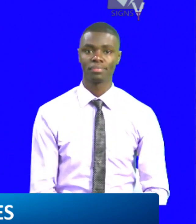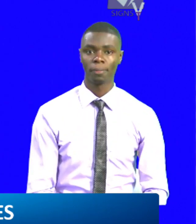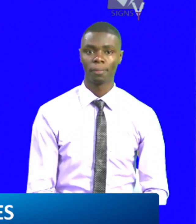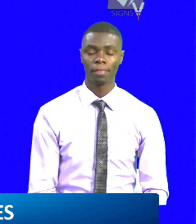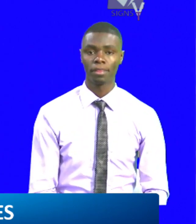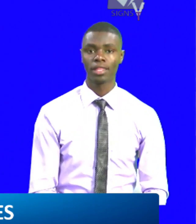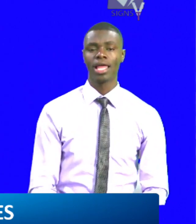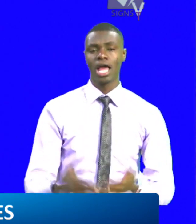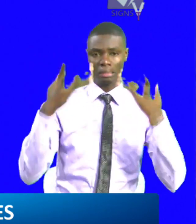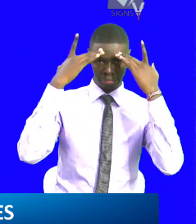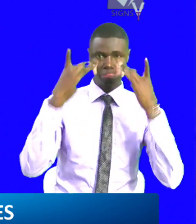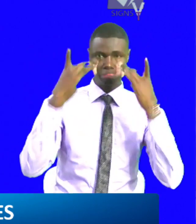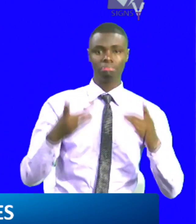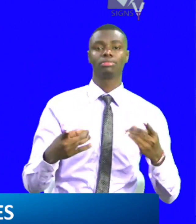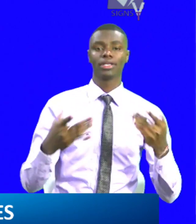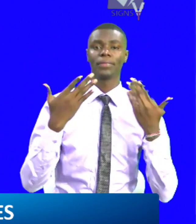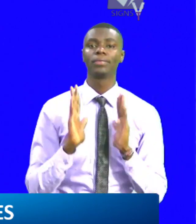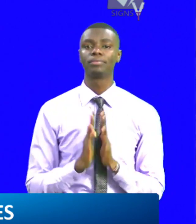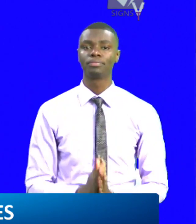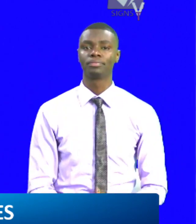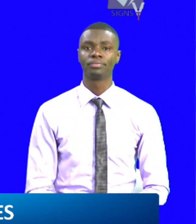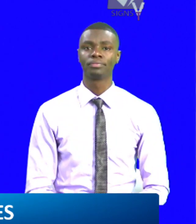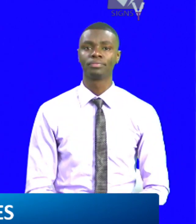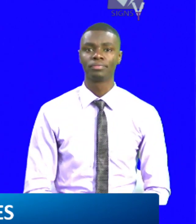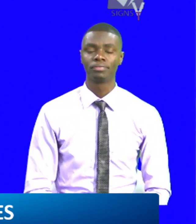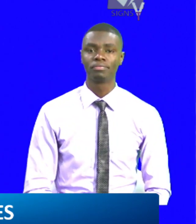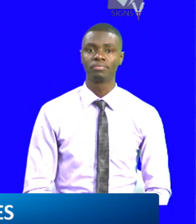service vehicle. Leo